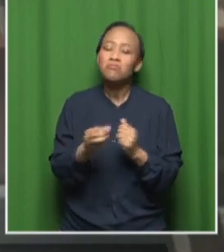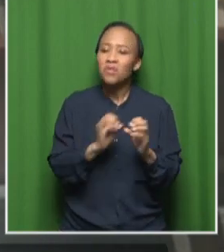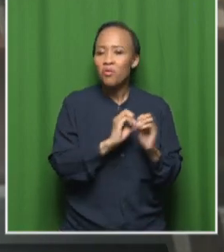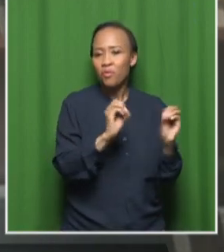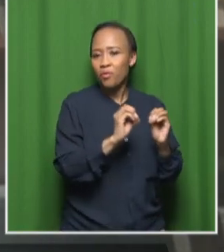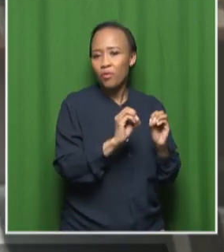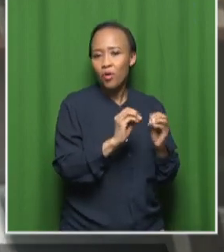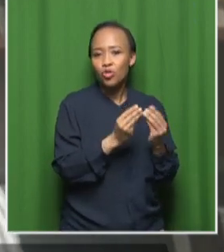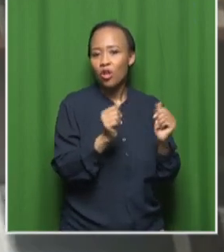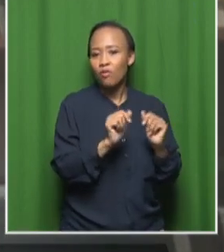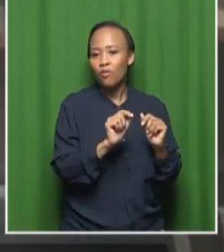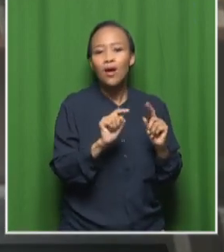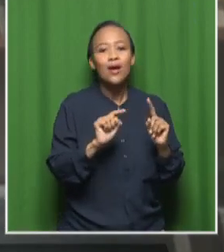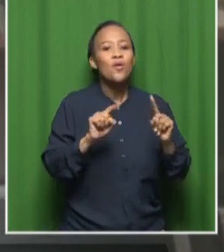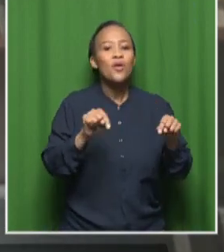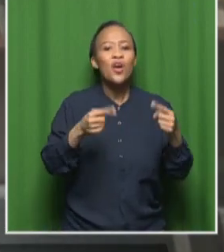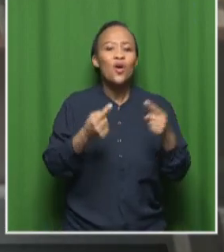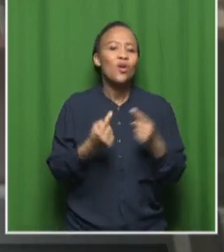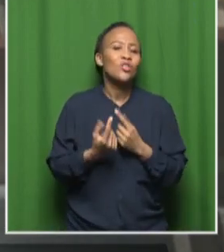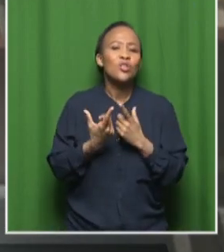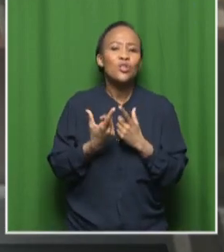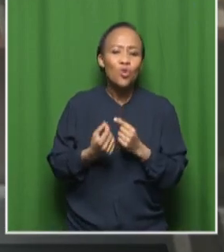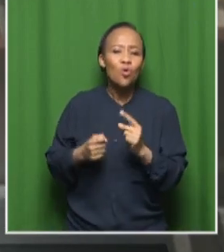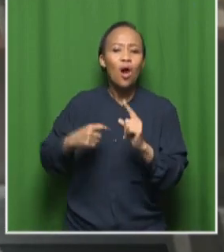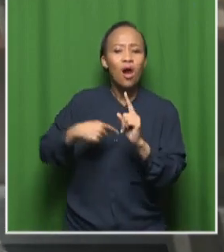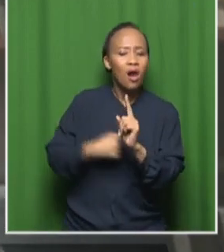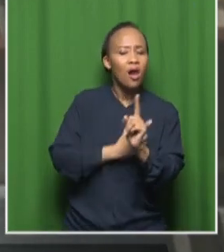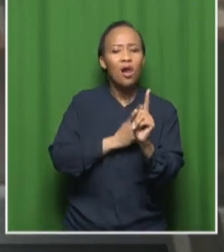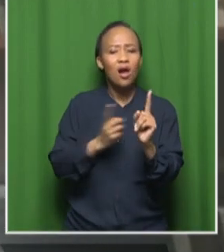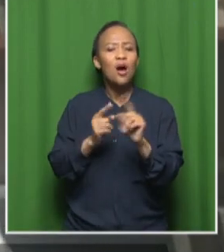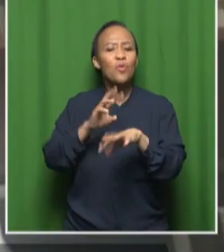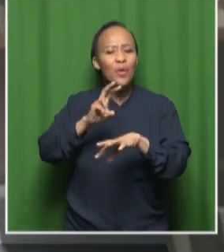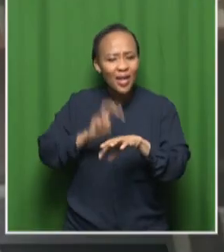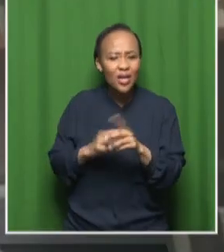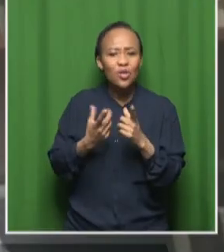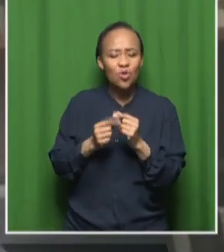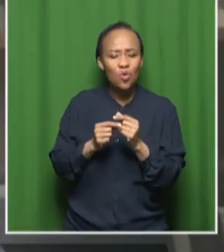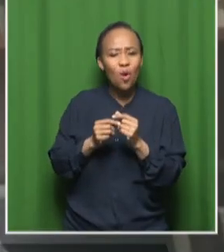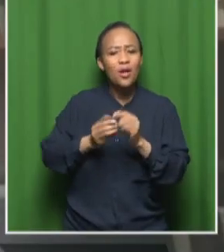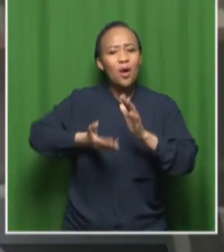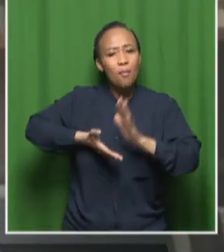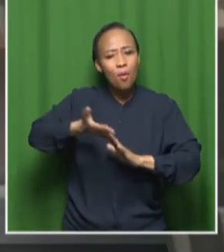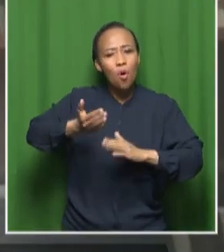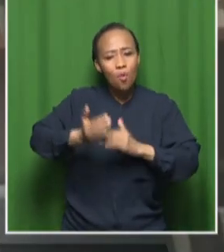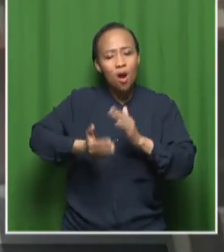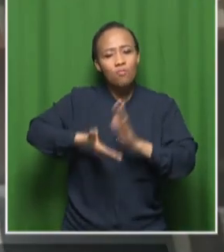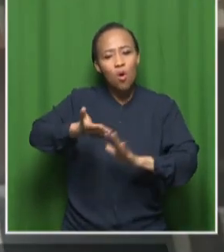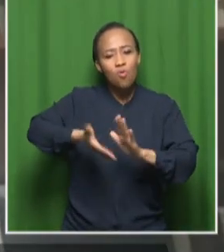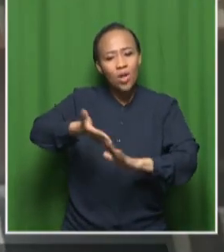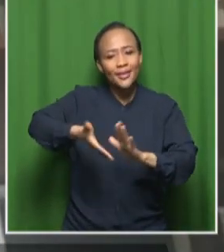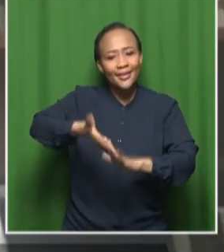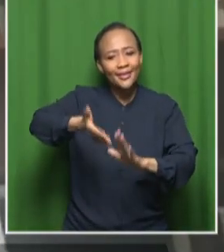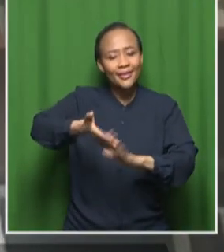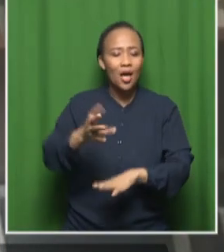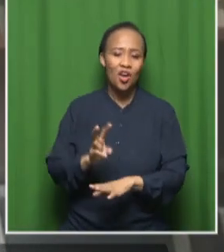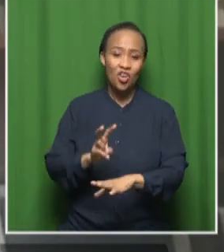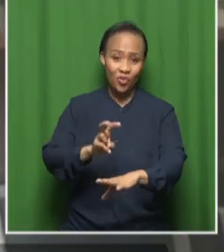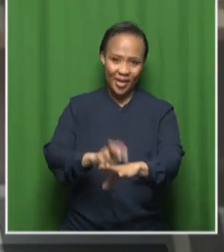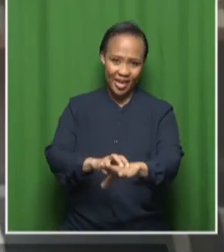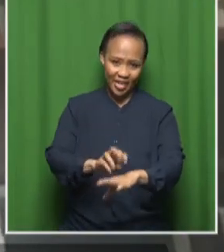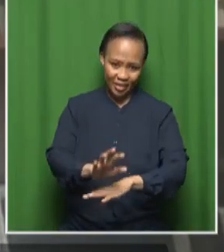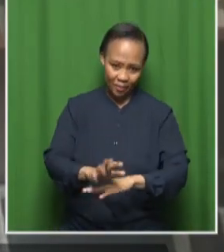go from 3 to 12. We need to progress. And it does make, the bill does make allowances